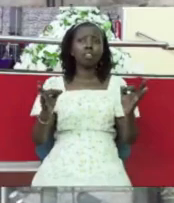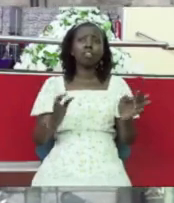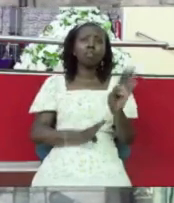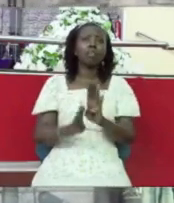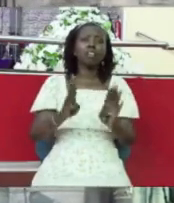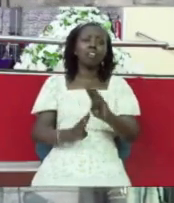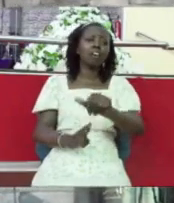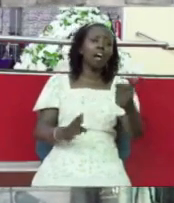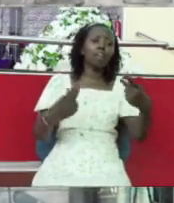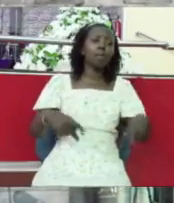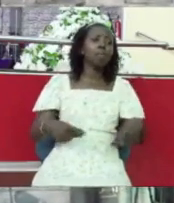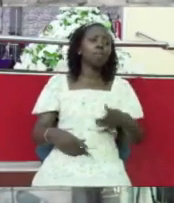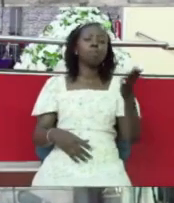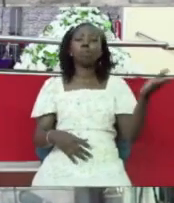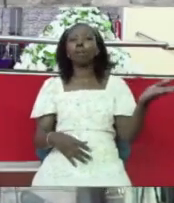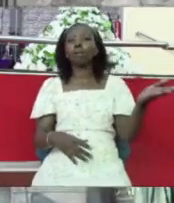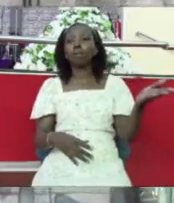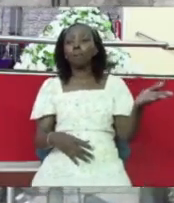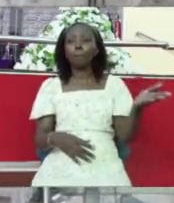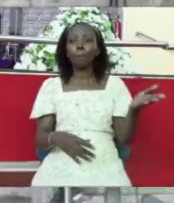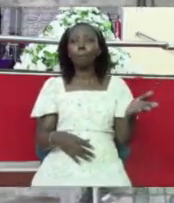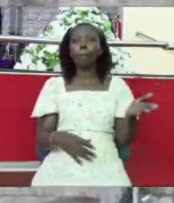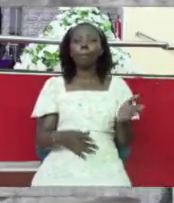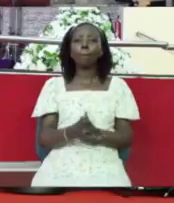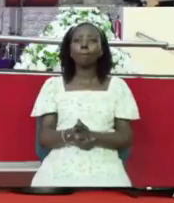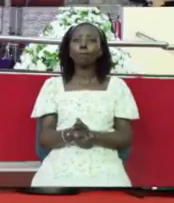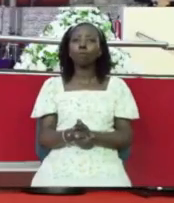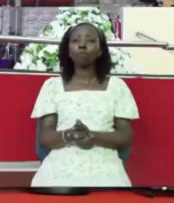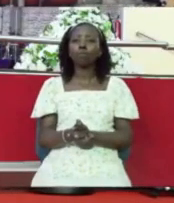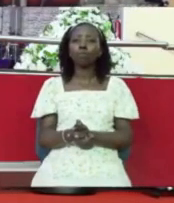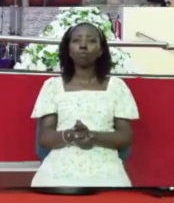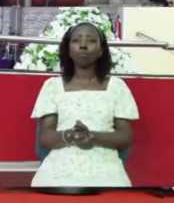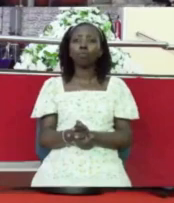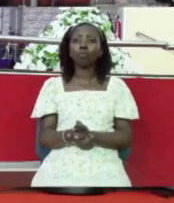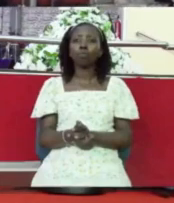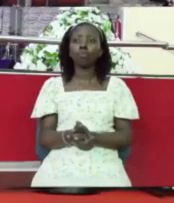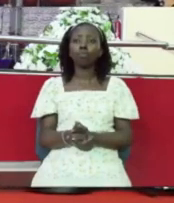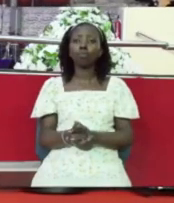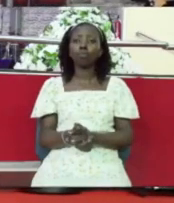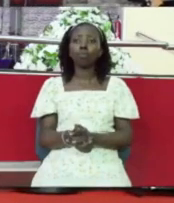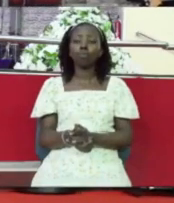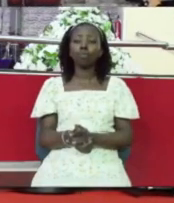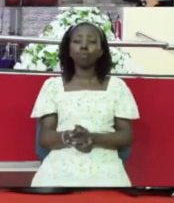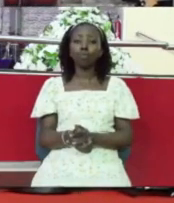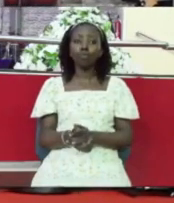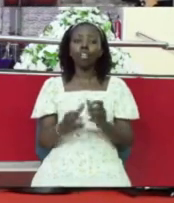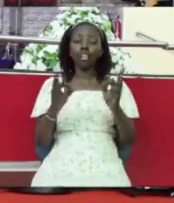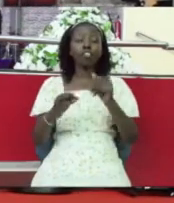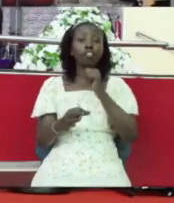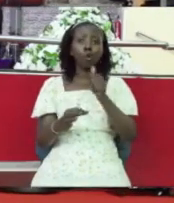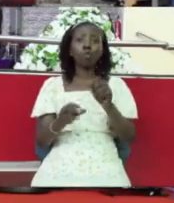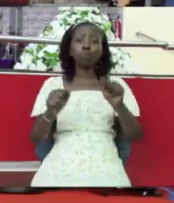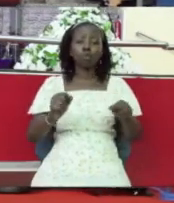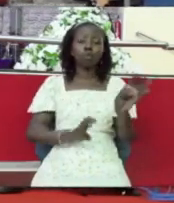there. Kama unaweza kutembea kama mtu mwingine yote pale. Otherwise you will behave like anybody else out there. Lakini utaweza kutembea